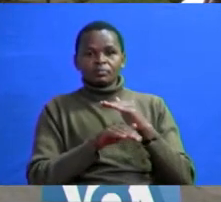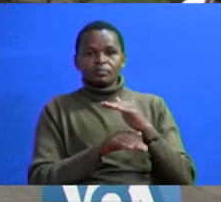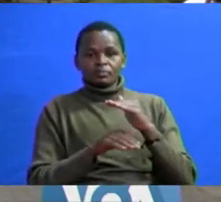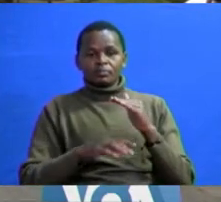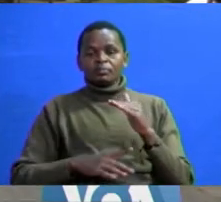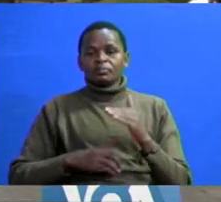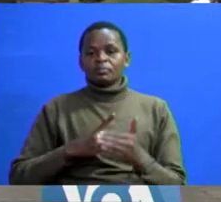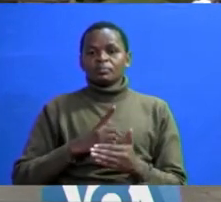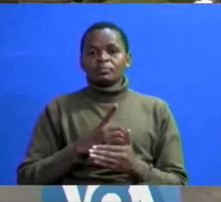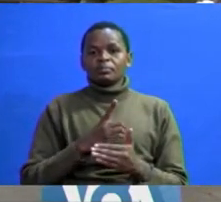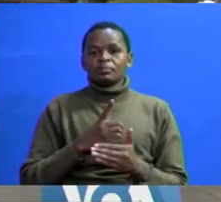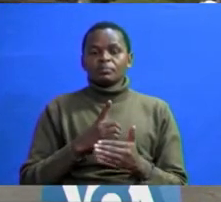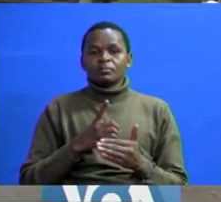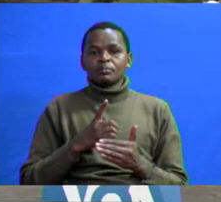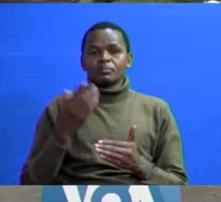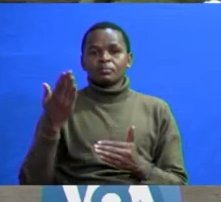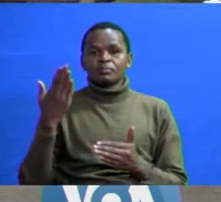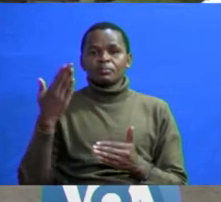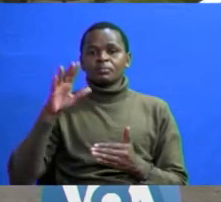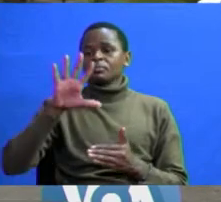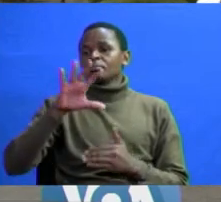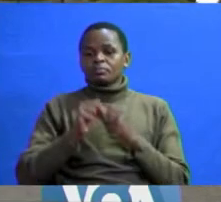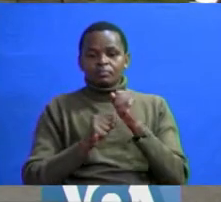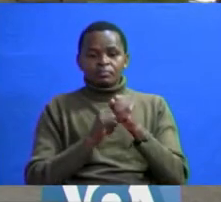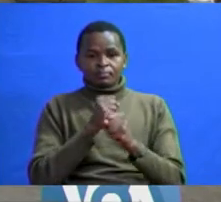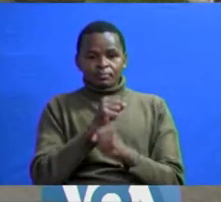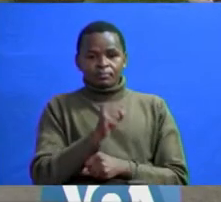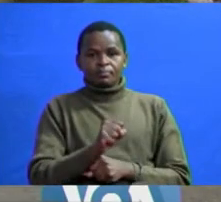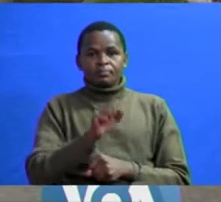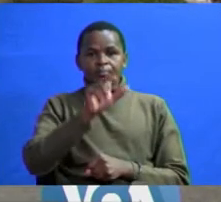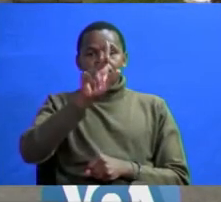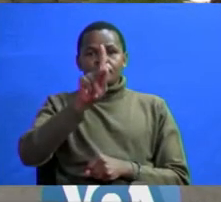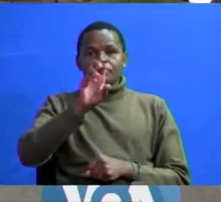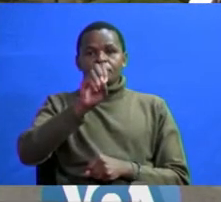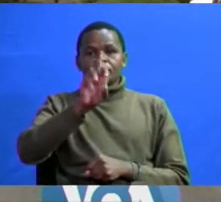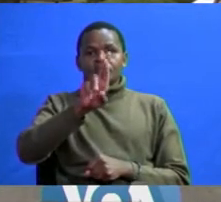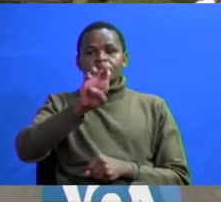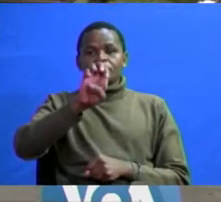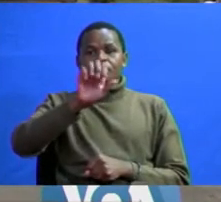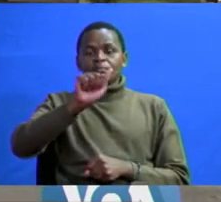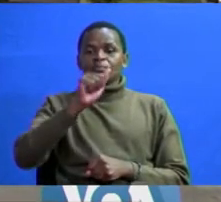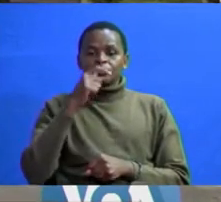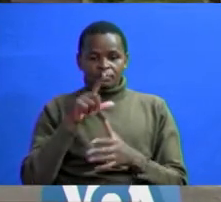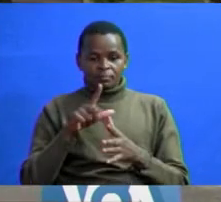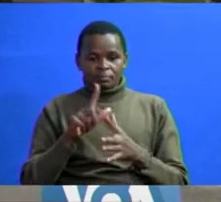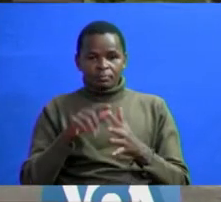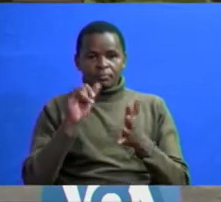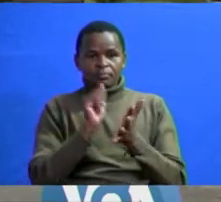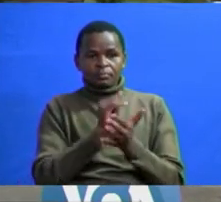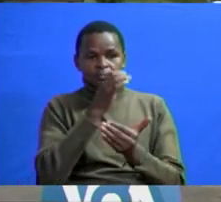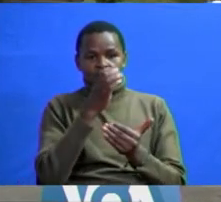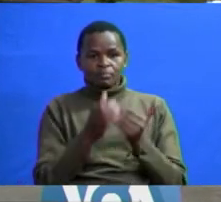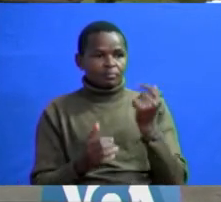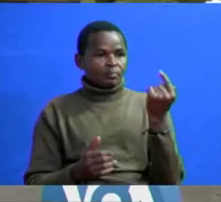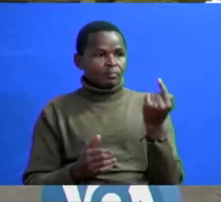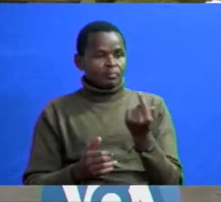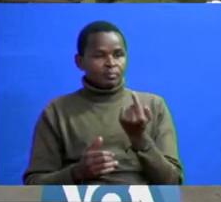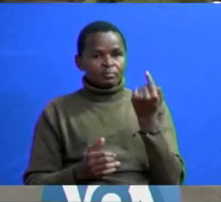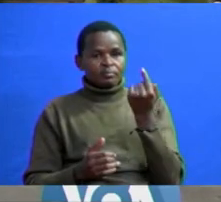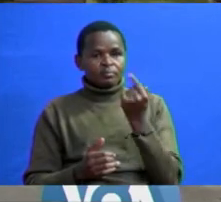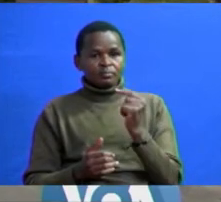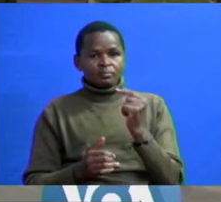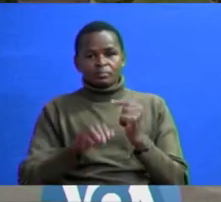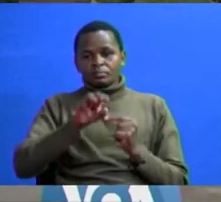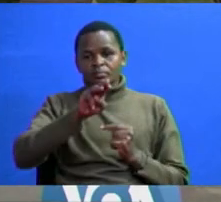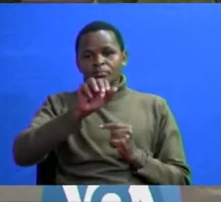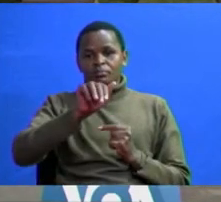disappointing result for the past 5 years, South Korea and the United States reached the conclusion that only